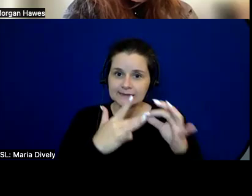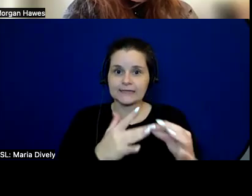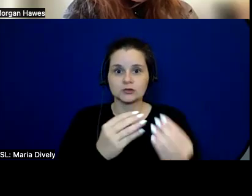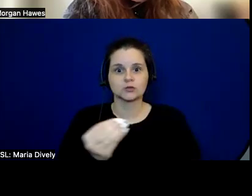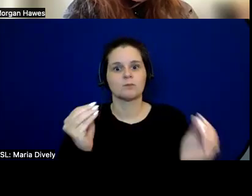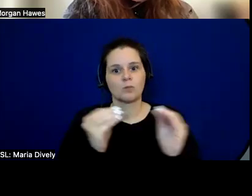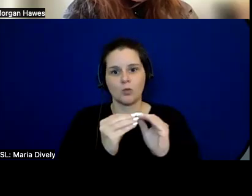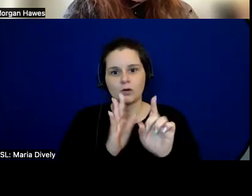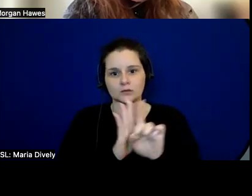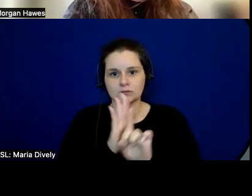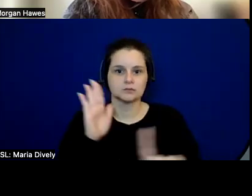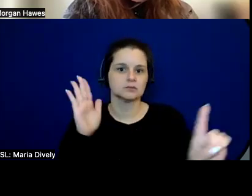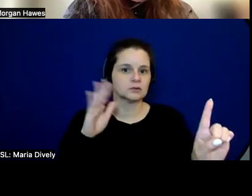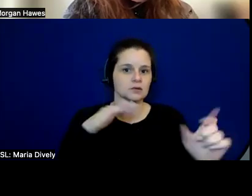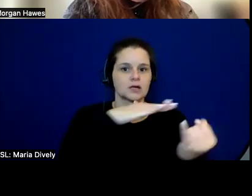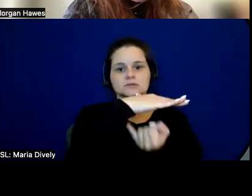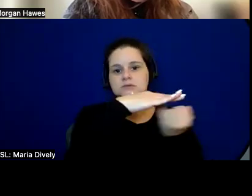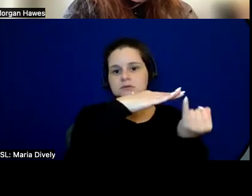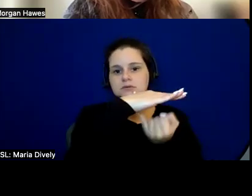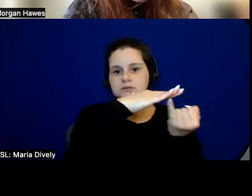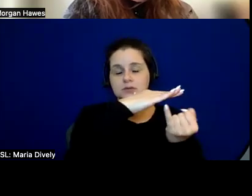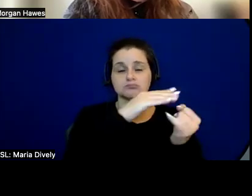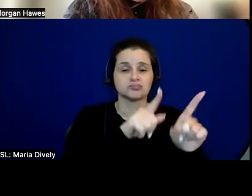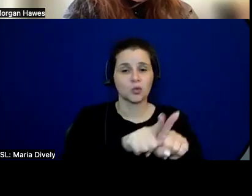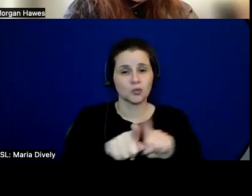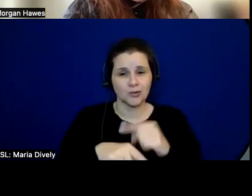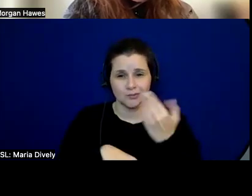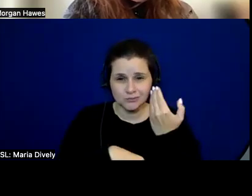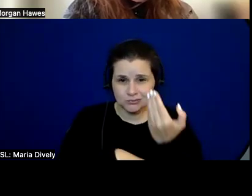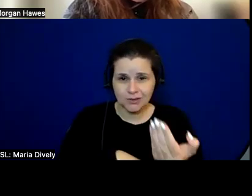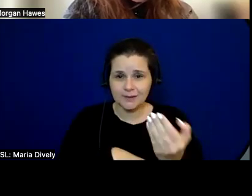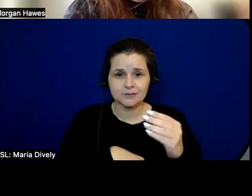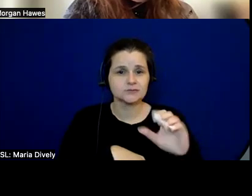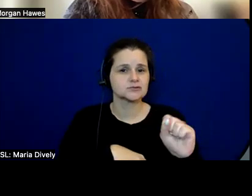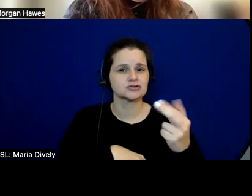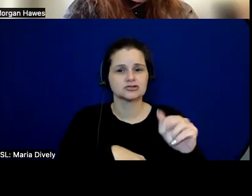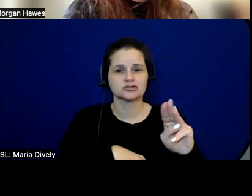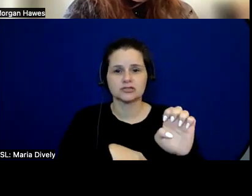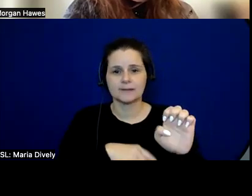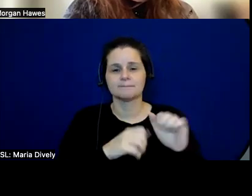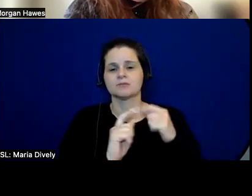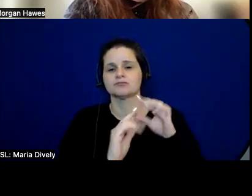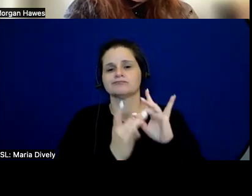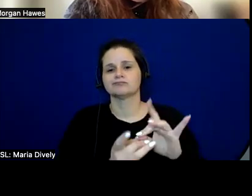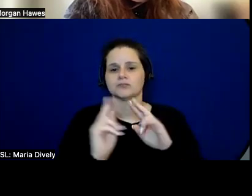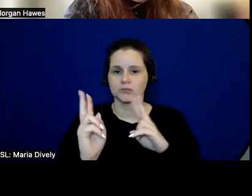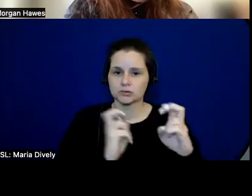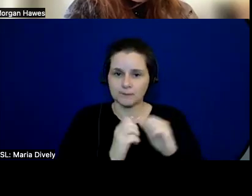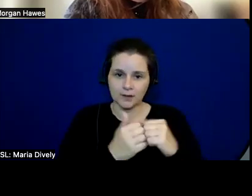isolation and maybe even shame surrounding this topic and these conversations as well.